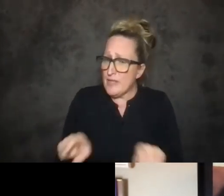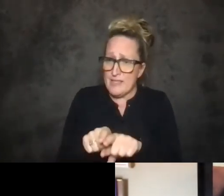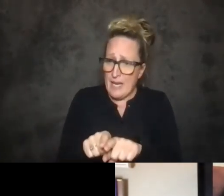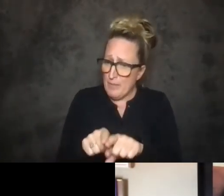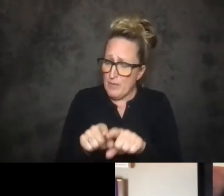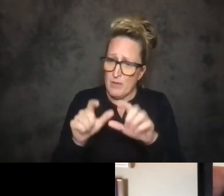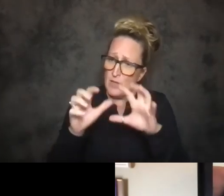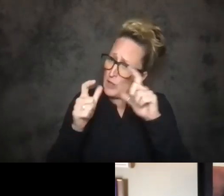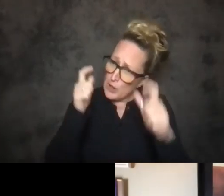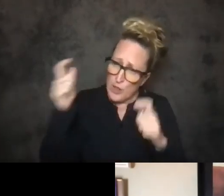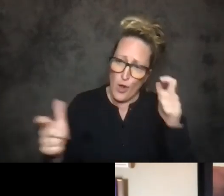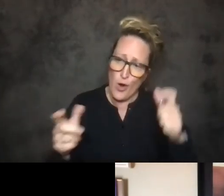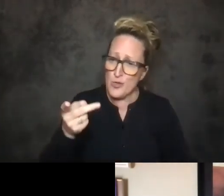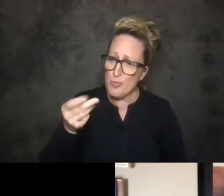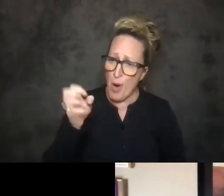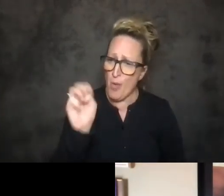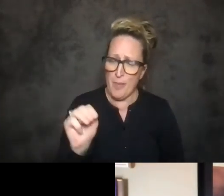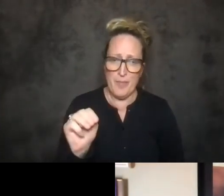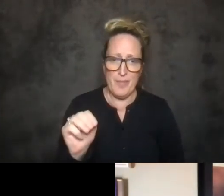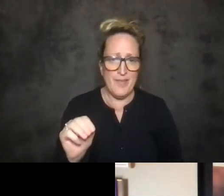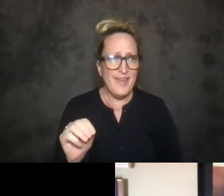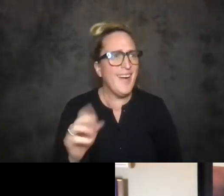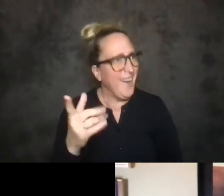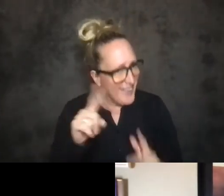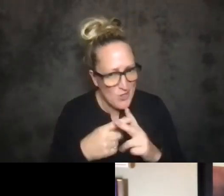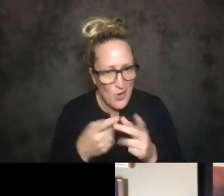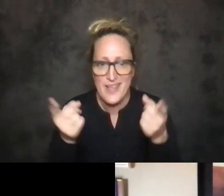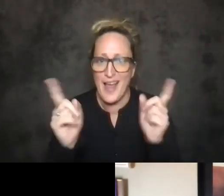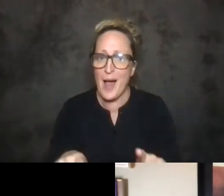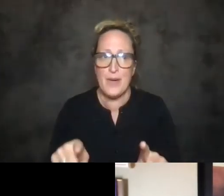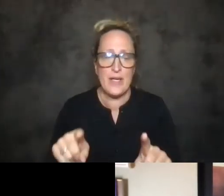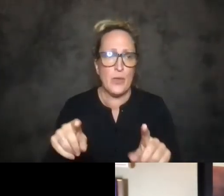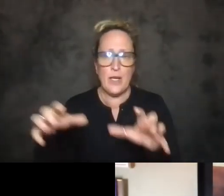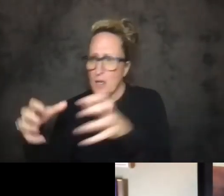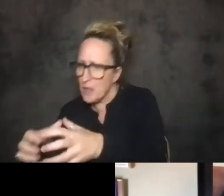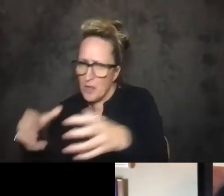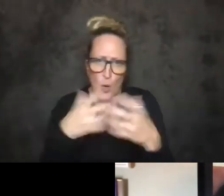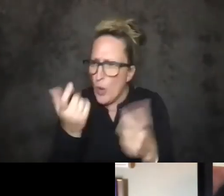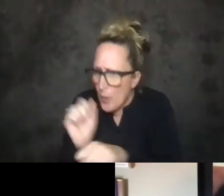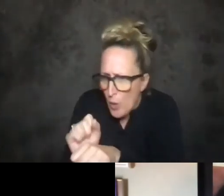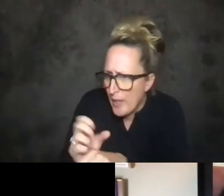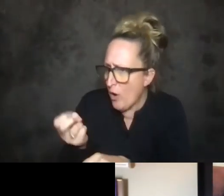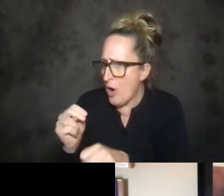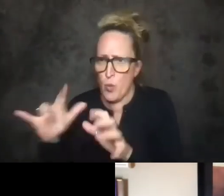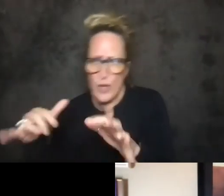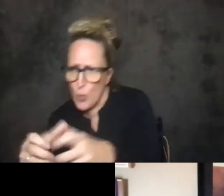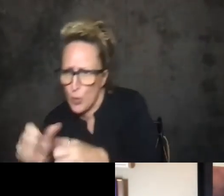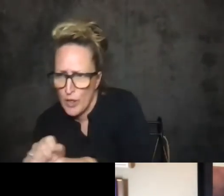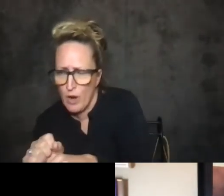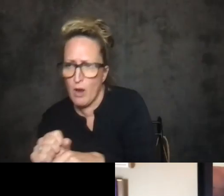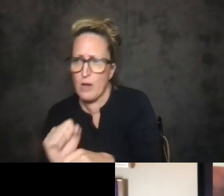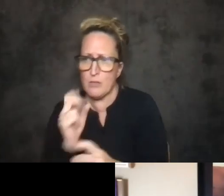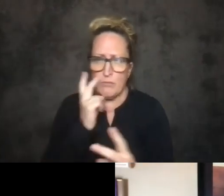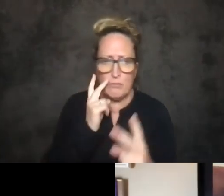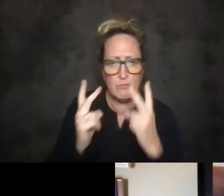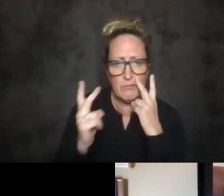poem. And that's what starts happening. You get in circles of, what are you working on? What are you working on? And you start seeing